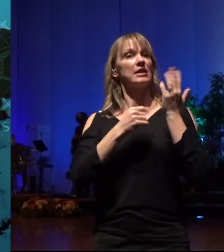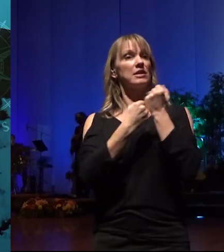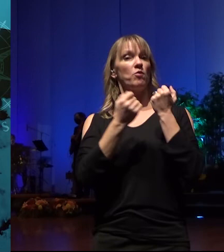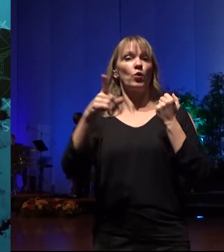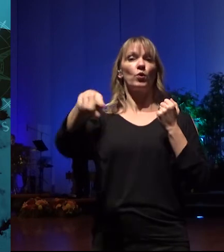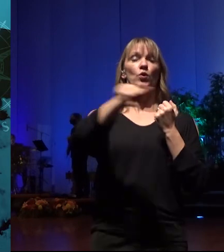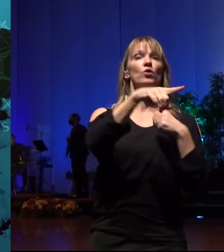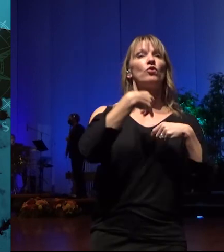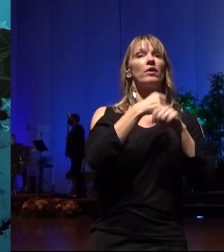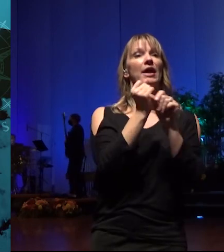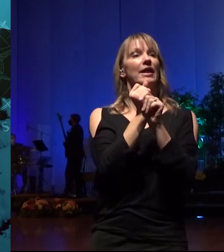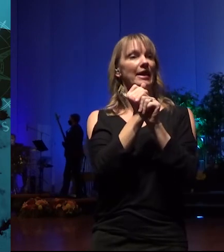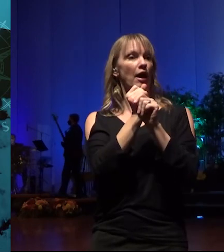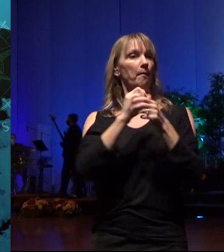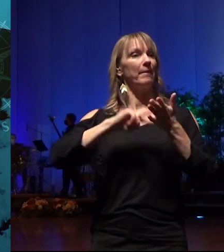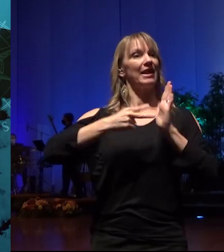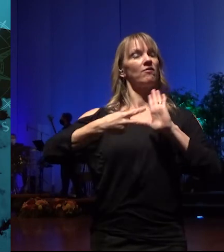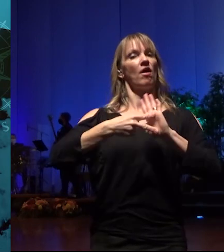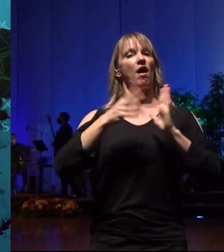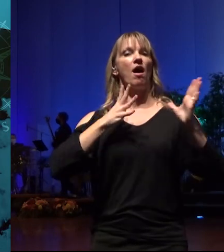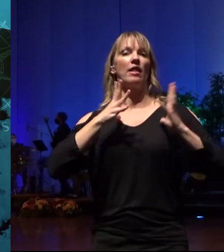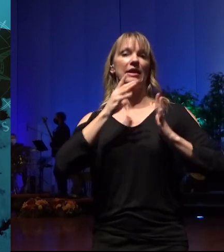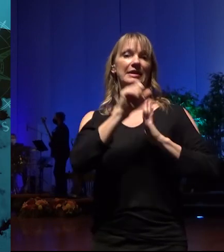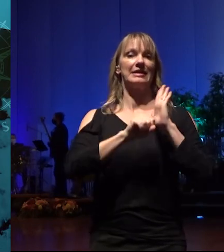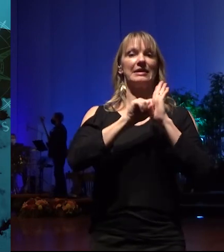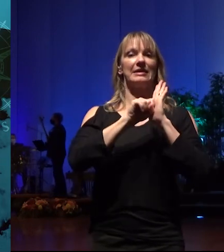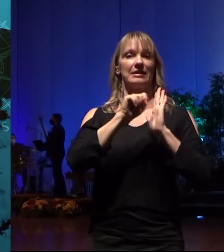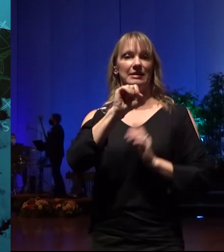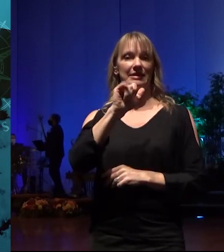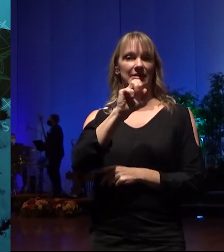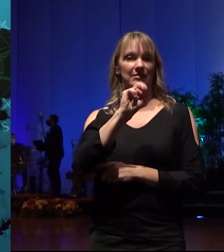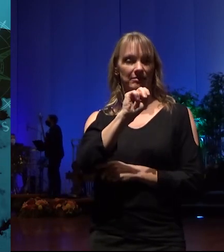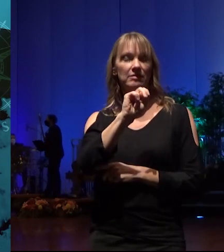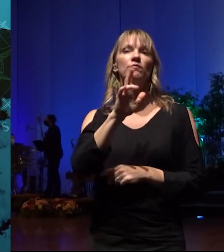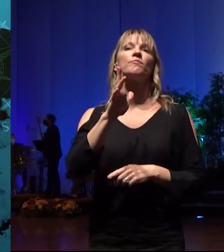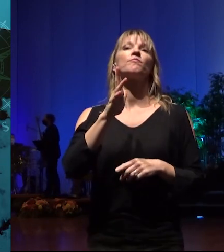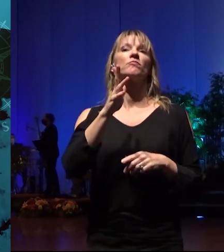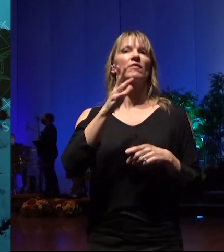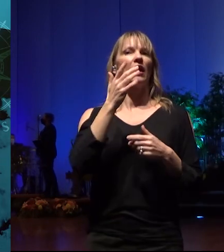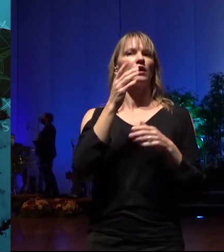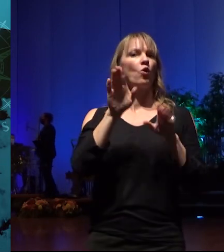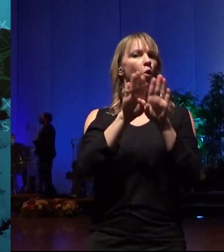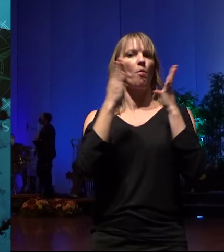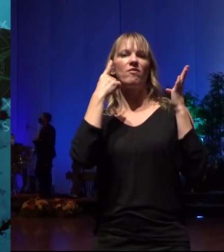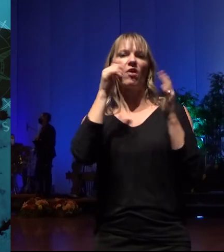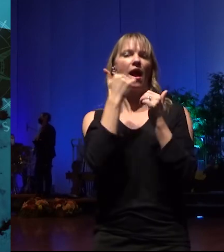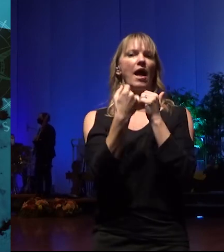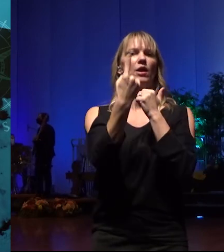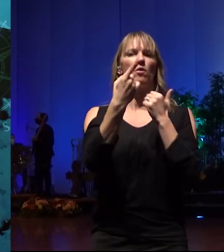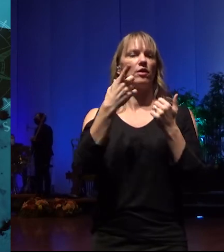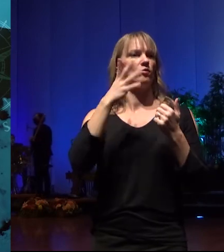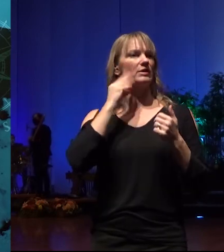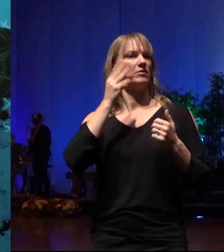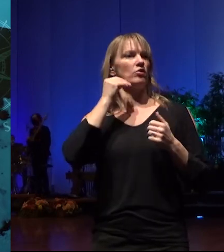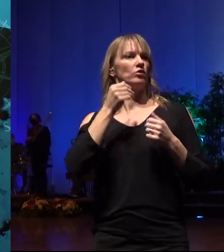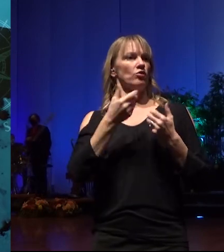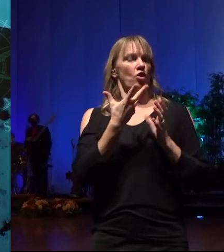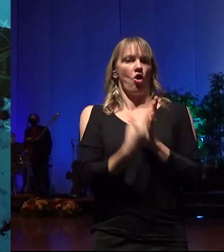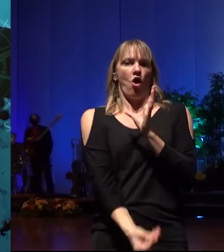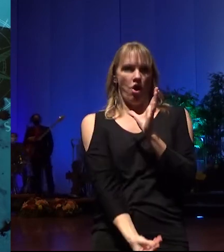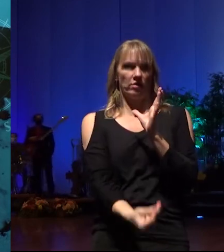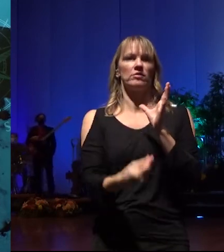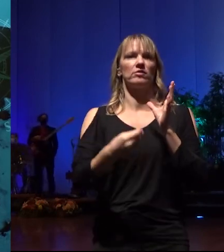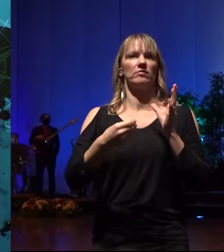support you in creating a meaningful holiday season, the workshop is open to anyone who has experienced a significant loss of any